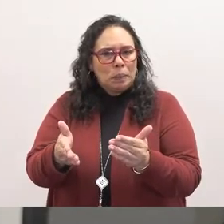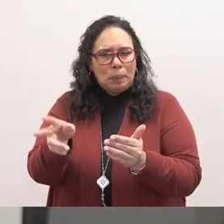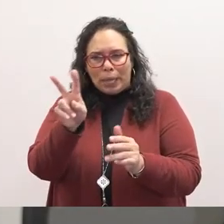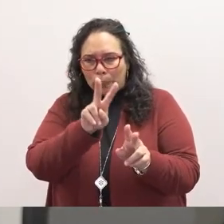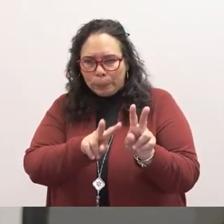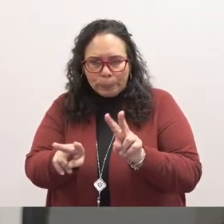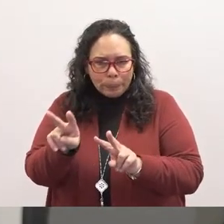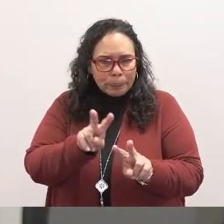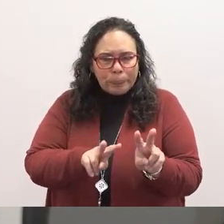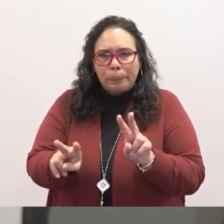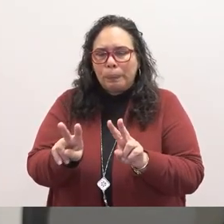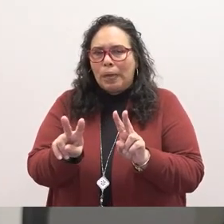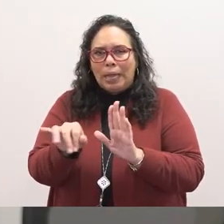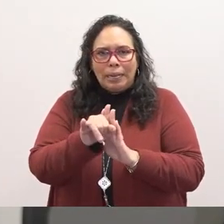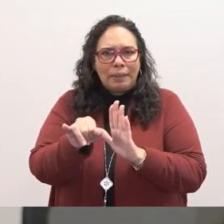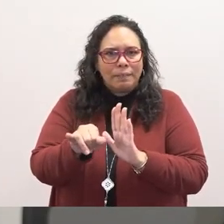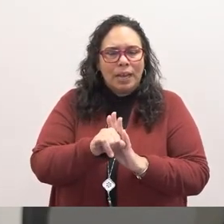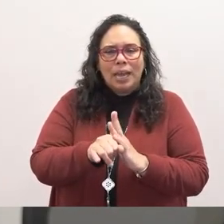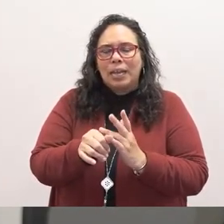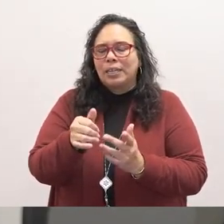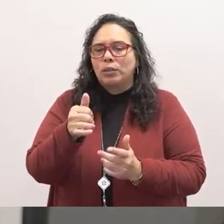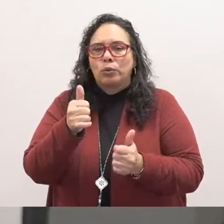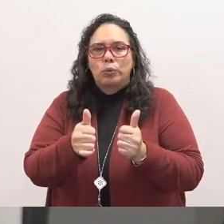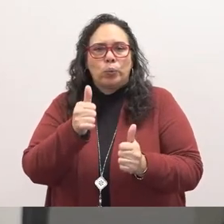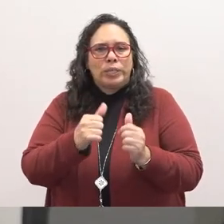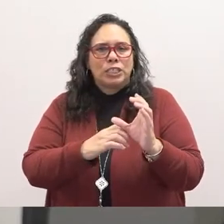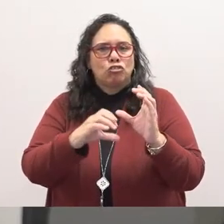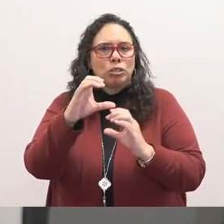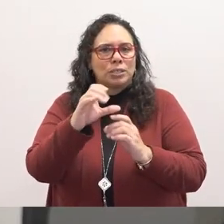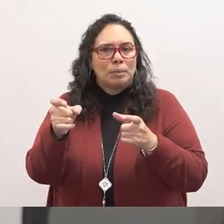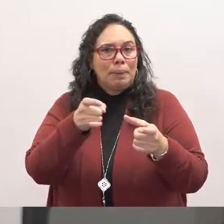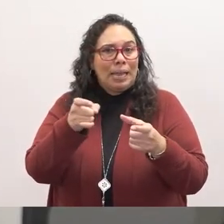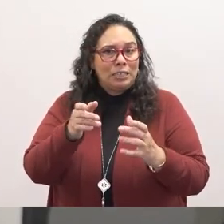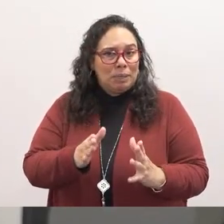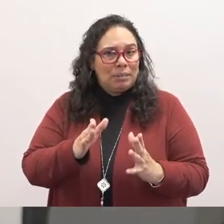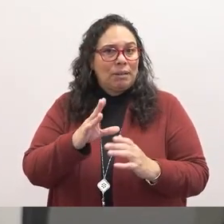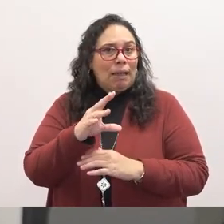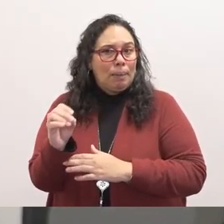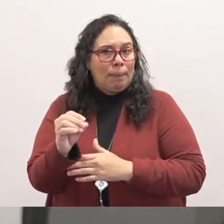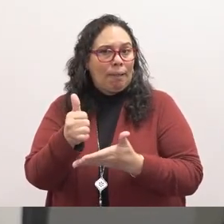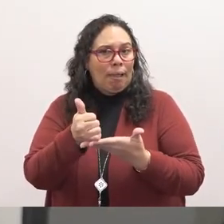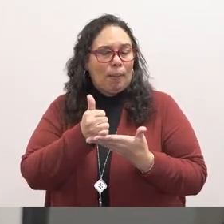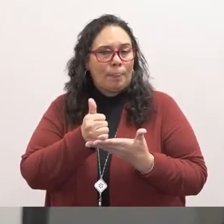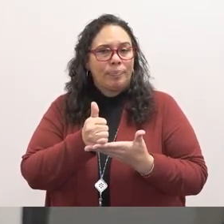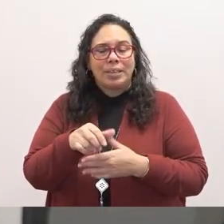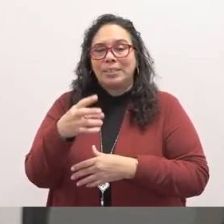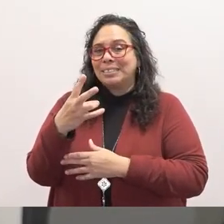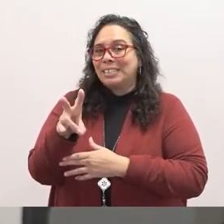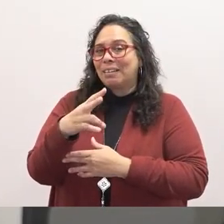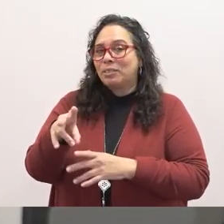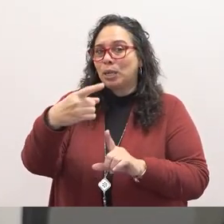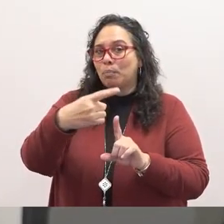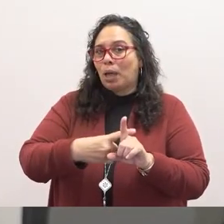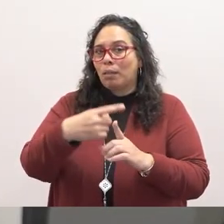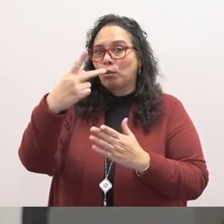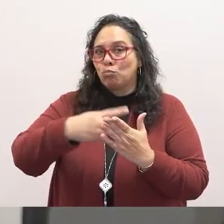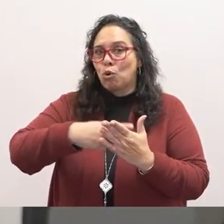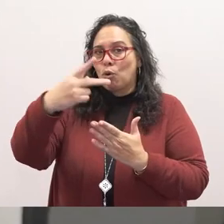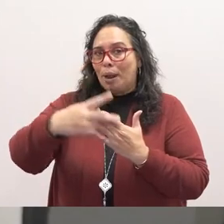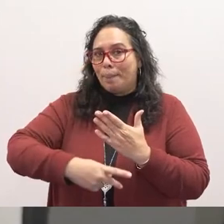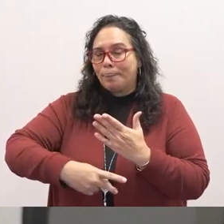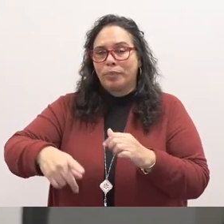identified coming construction management to help us with this. This will be about a 17-month program.